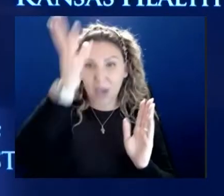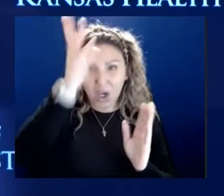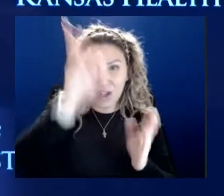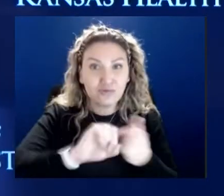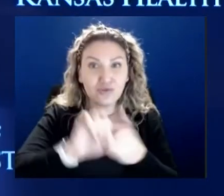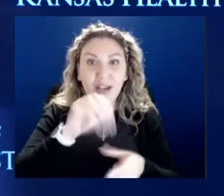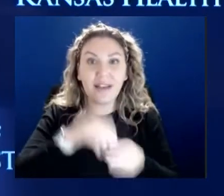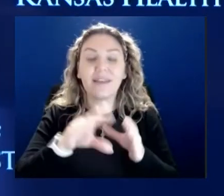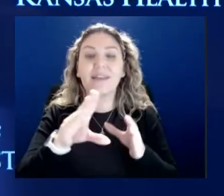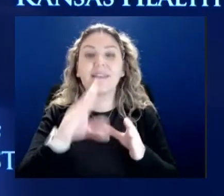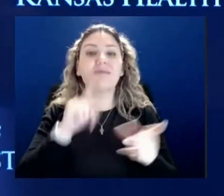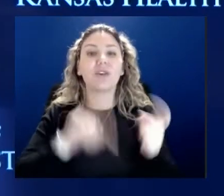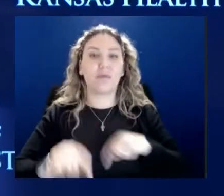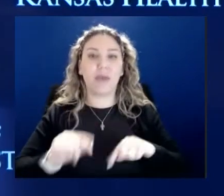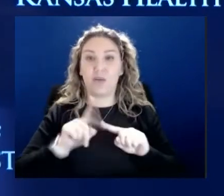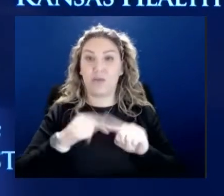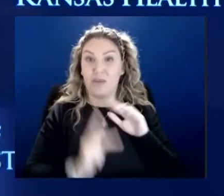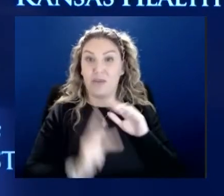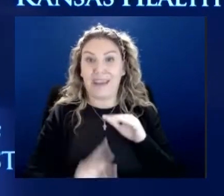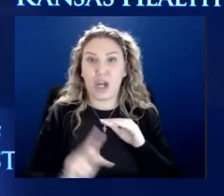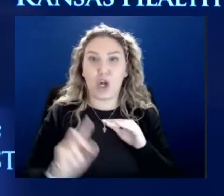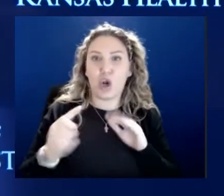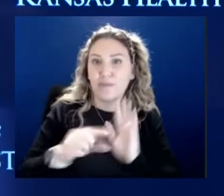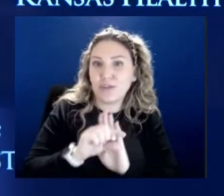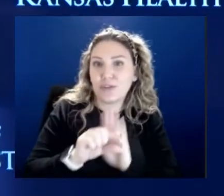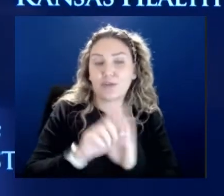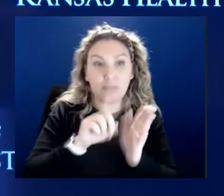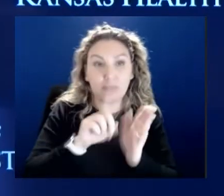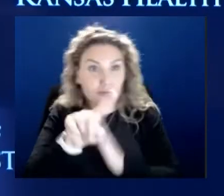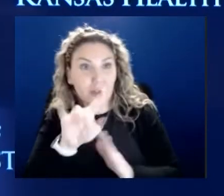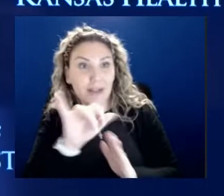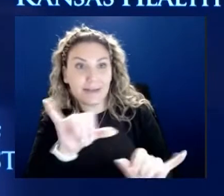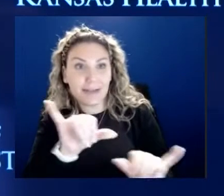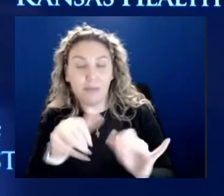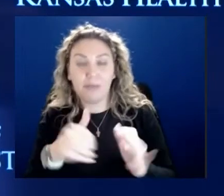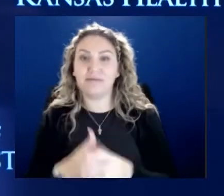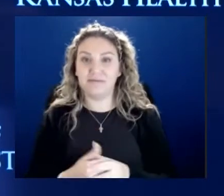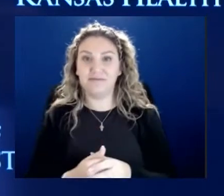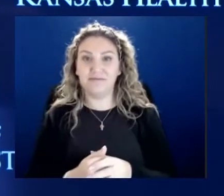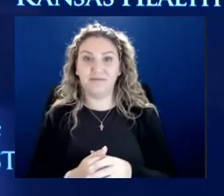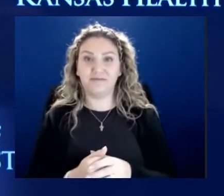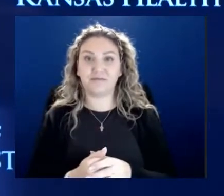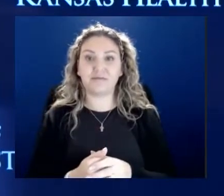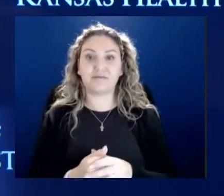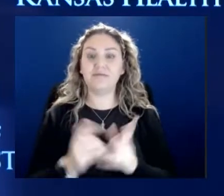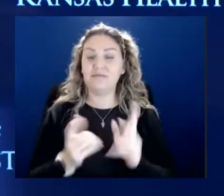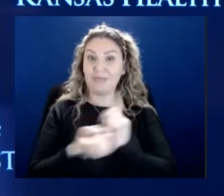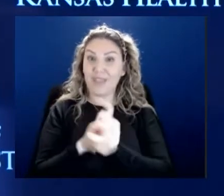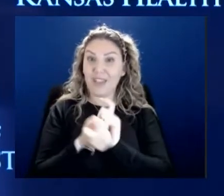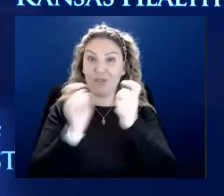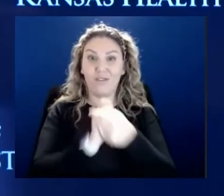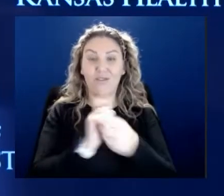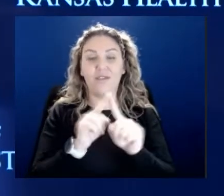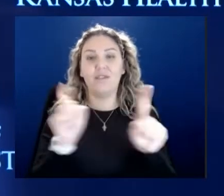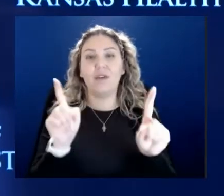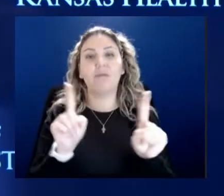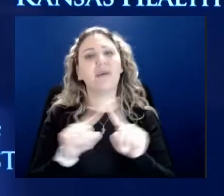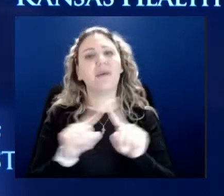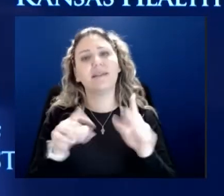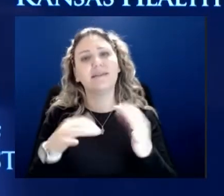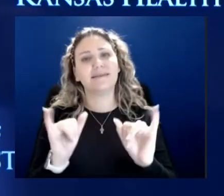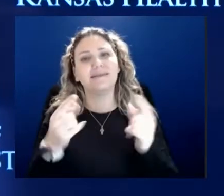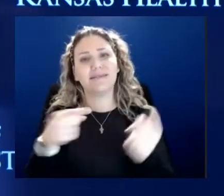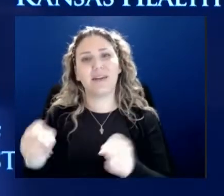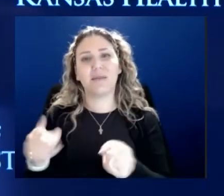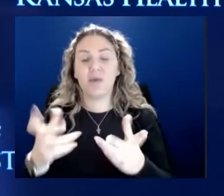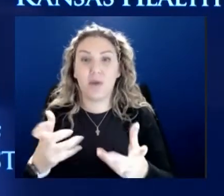they were in kindergarten and 1st grade when you check in with them. This is the same kind of check-in that evolves, but it still happens, that you want to know how exciting they are or how